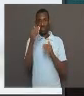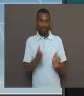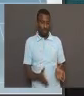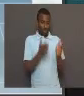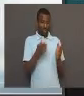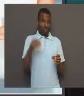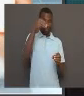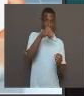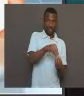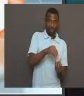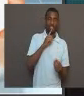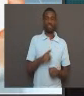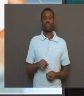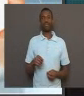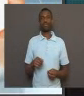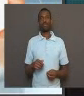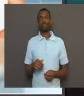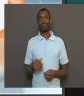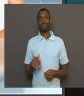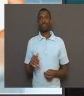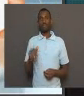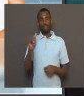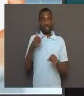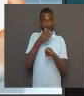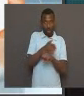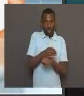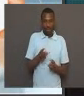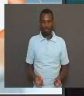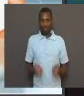a measure of its mass in kilograms.